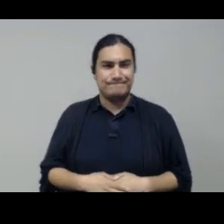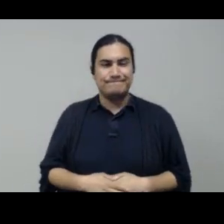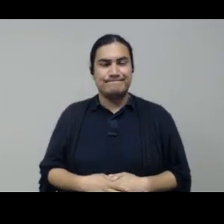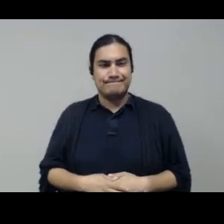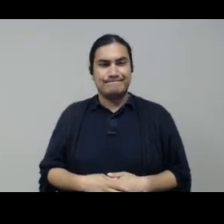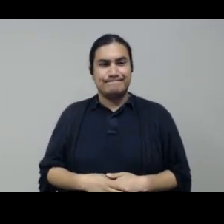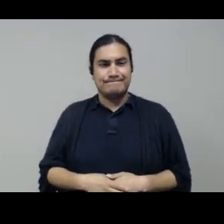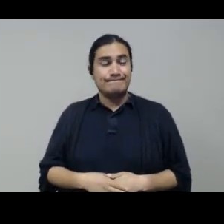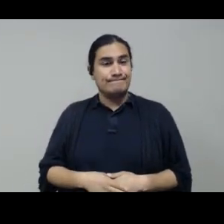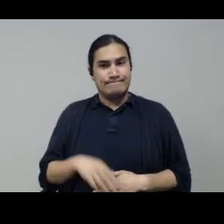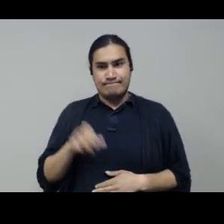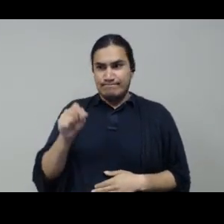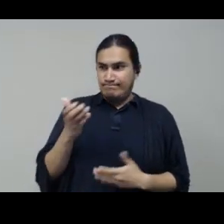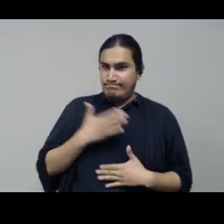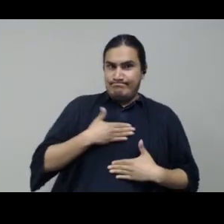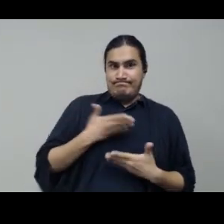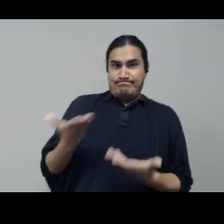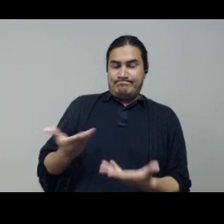Yes, please.